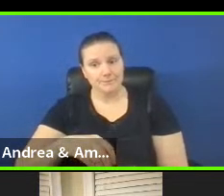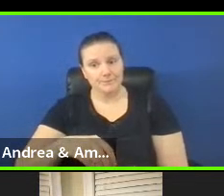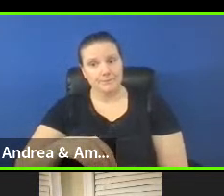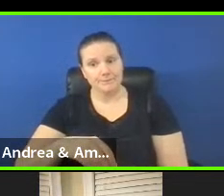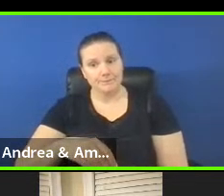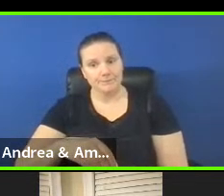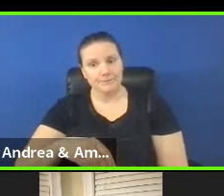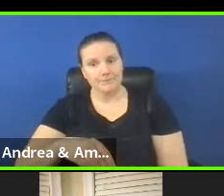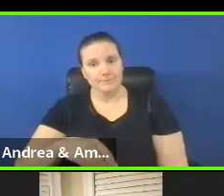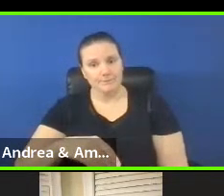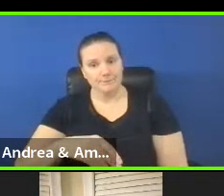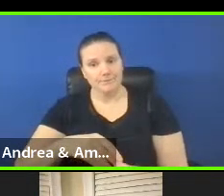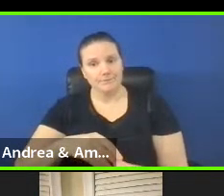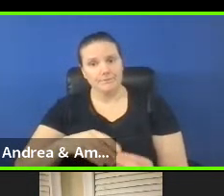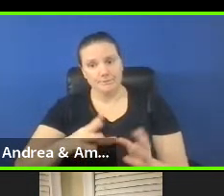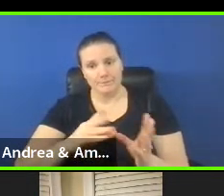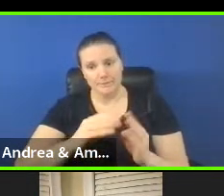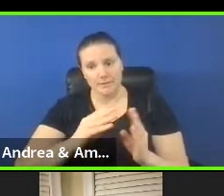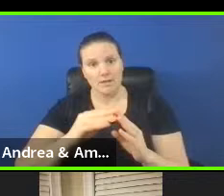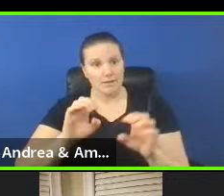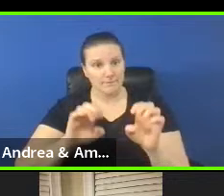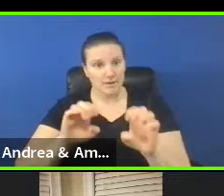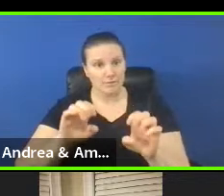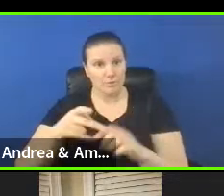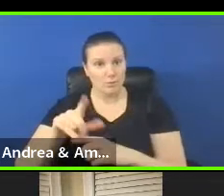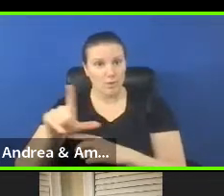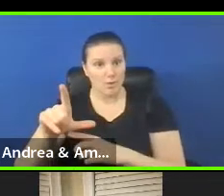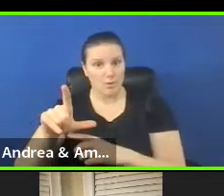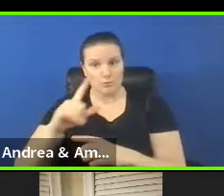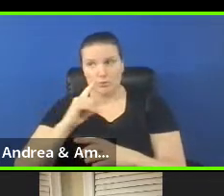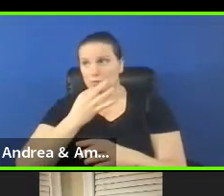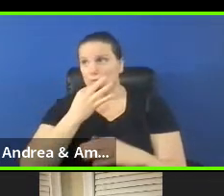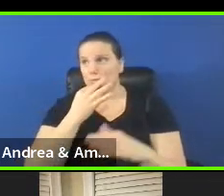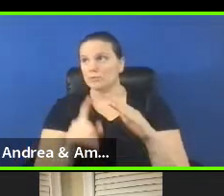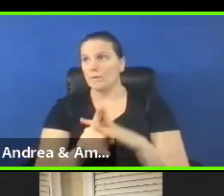So our meeting evaluation poll should be coming up.